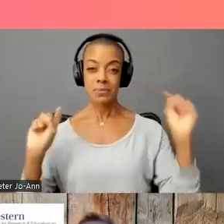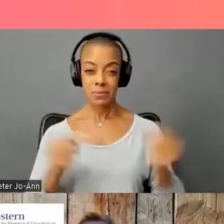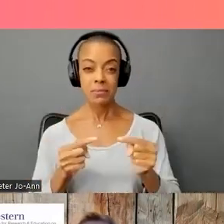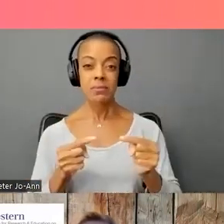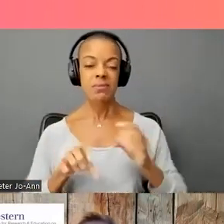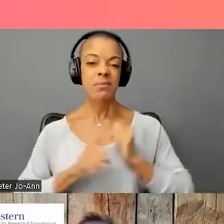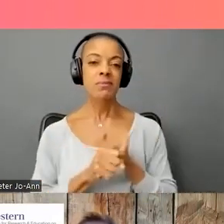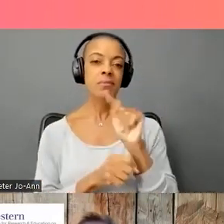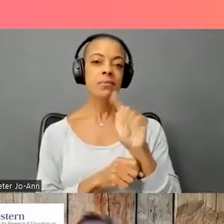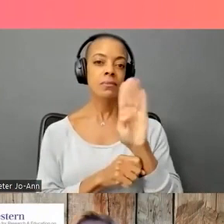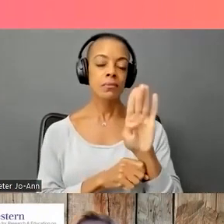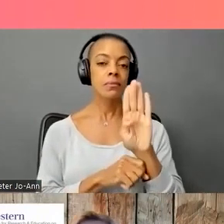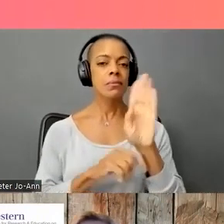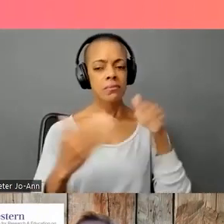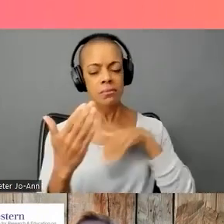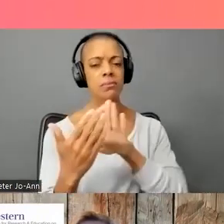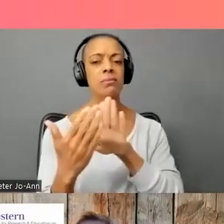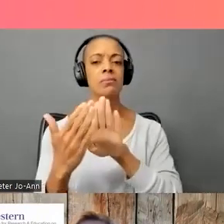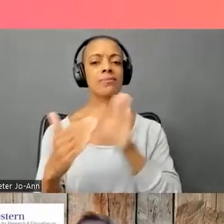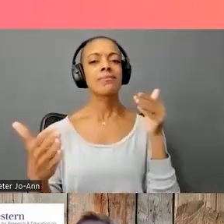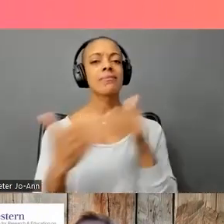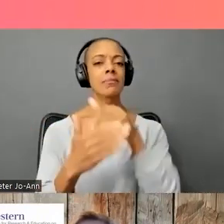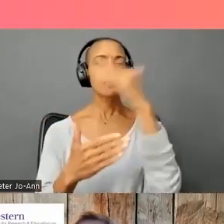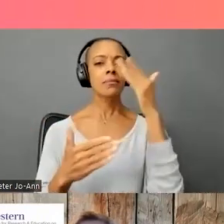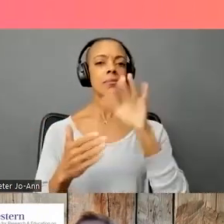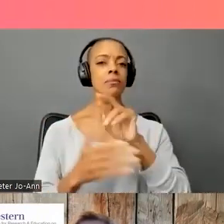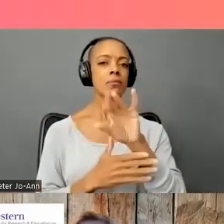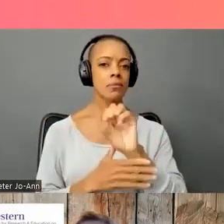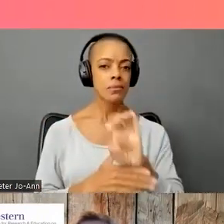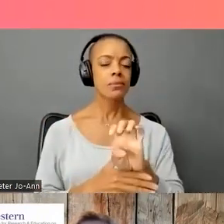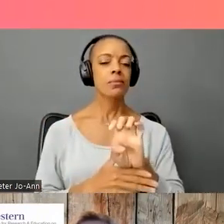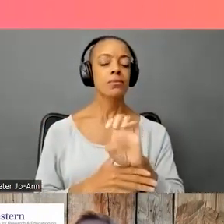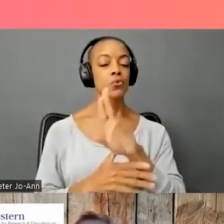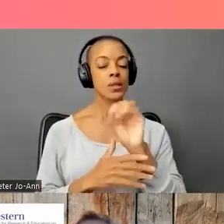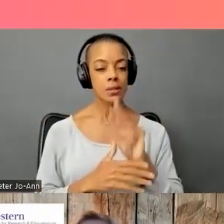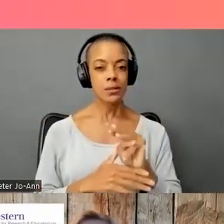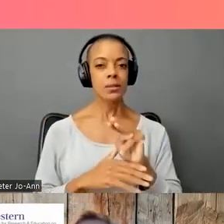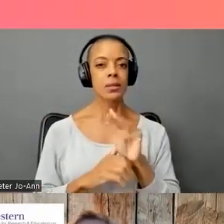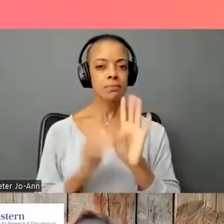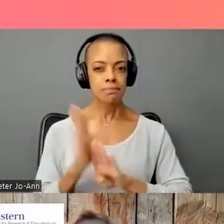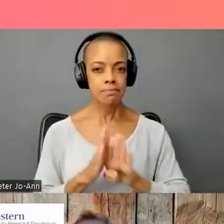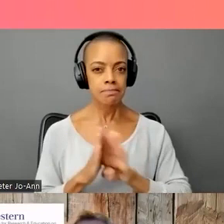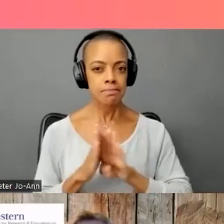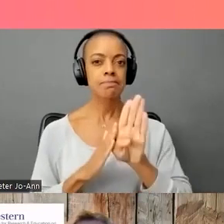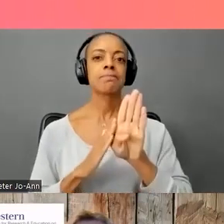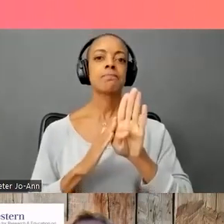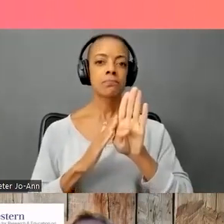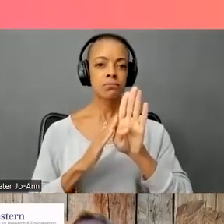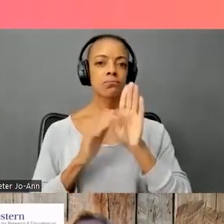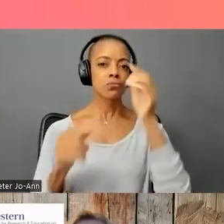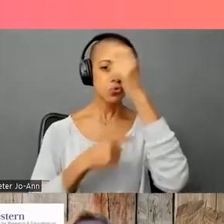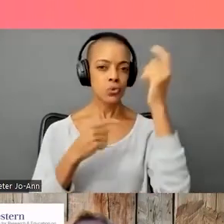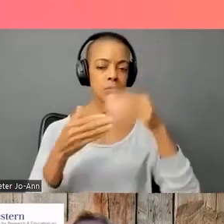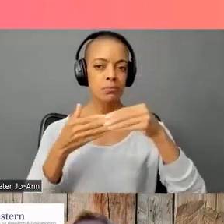Addressing Anti-Black Racism and Building Survivor-Led, Trauma-Informed, Cross-Sectoral Solutions